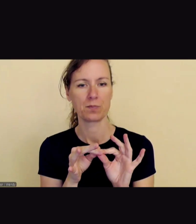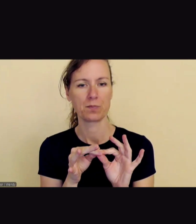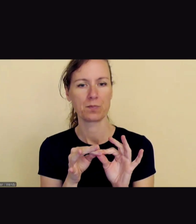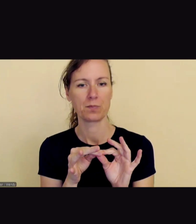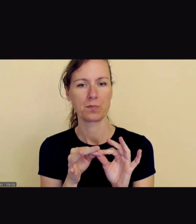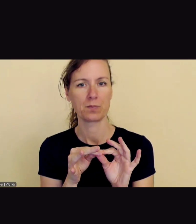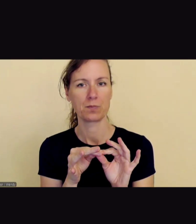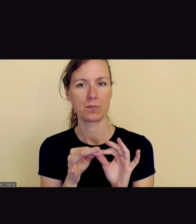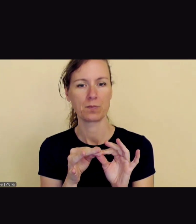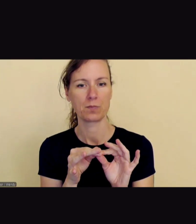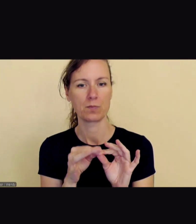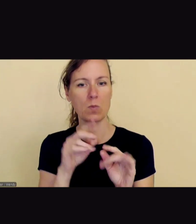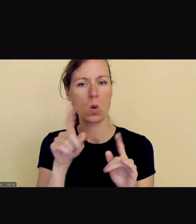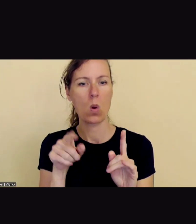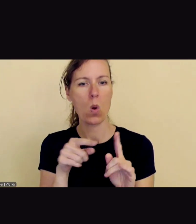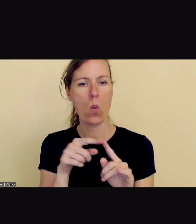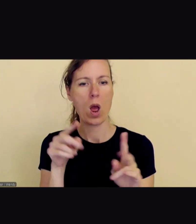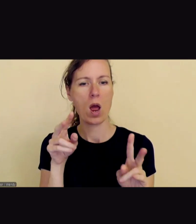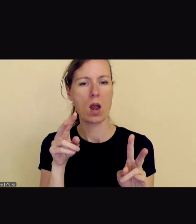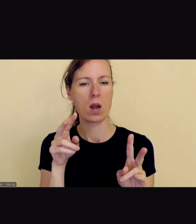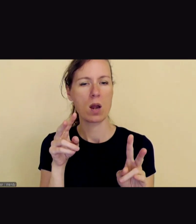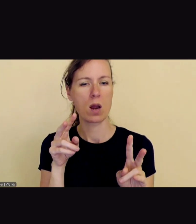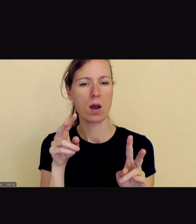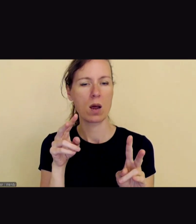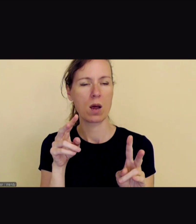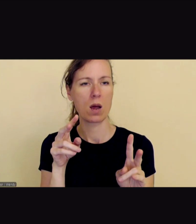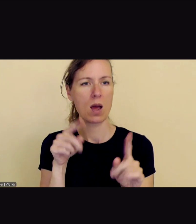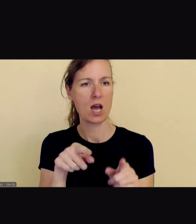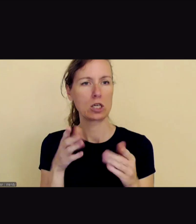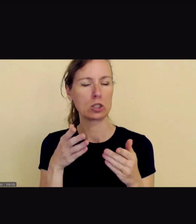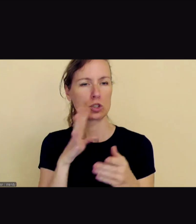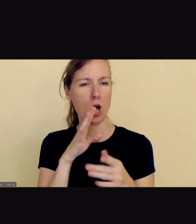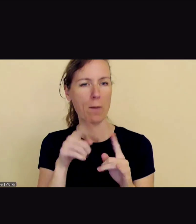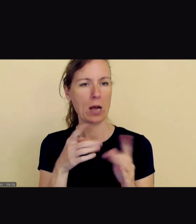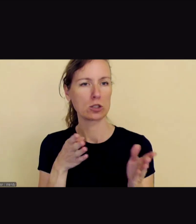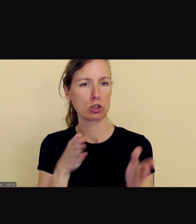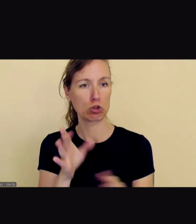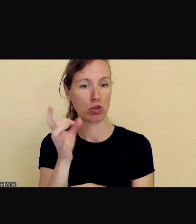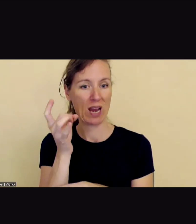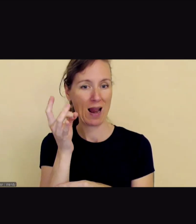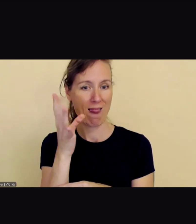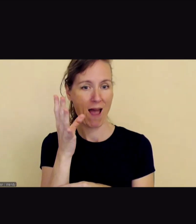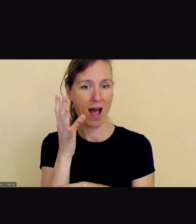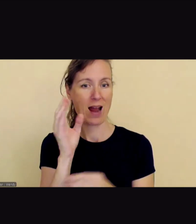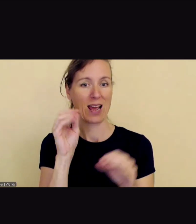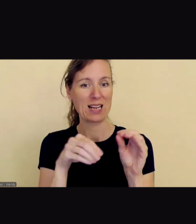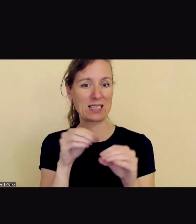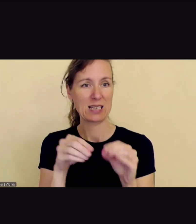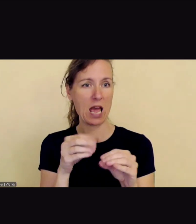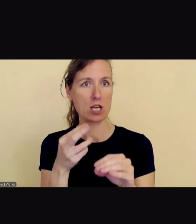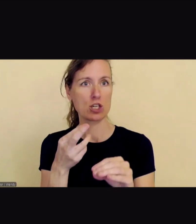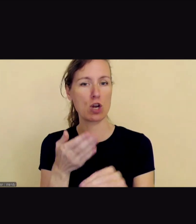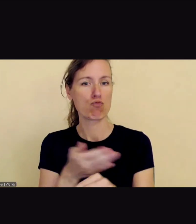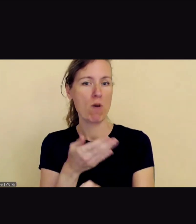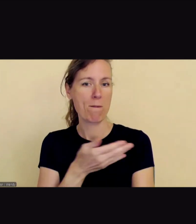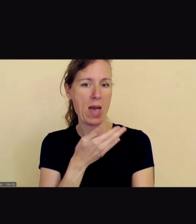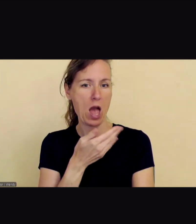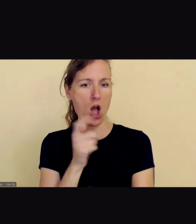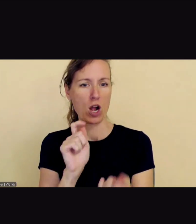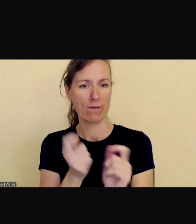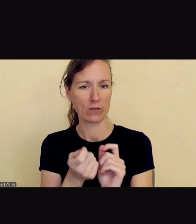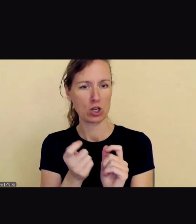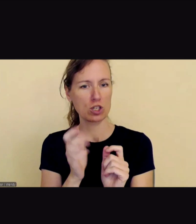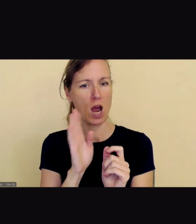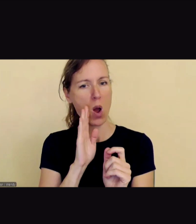streetlight installation, repair, conversion, I would anticipate if you actually want to build that money, that would need to be reflected in the